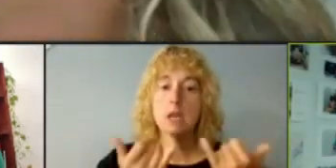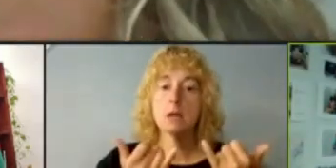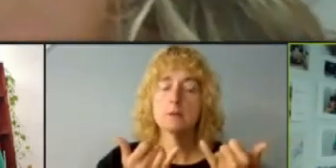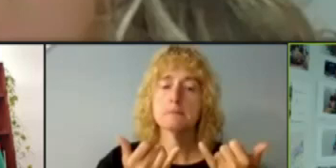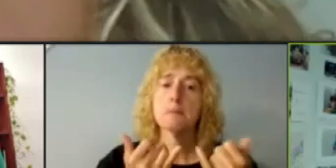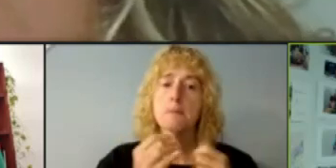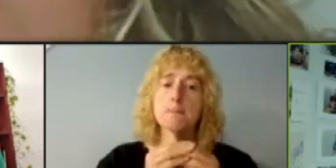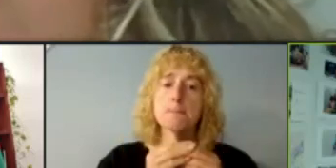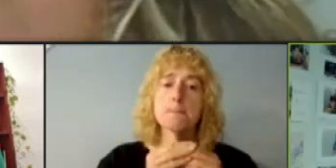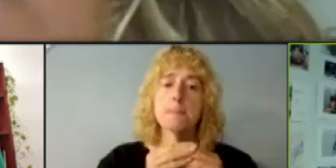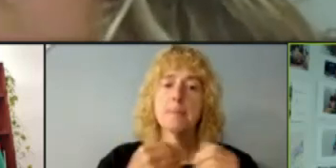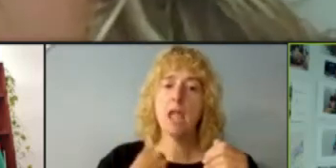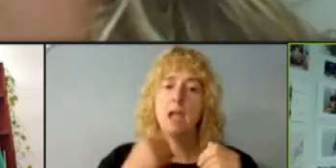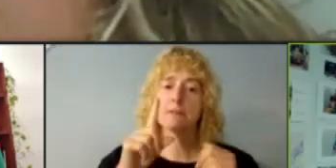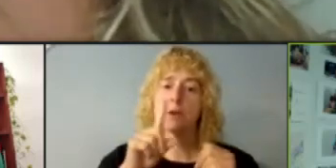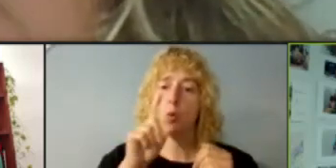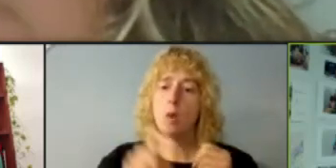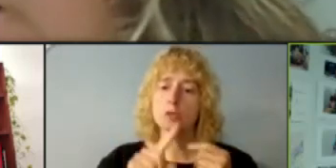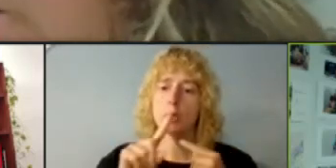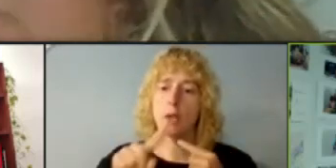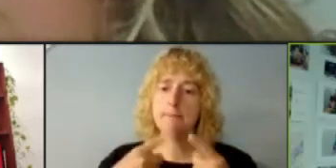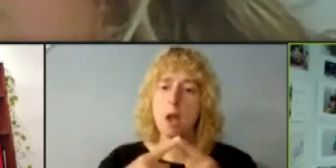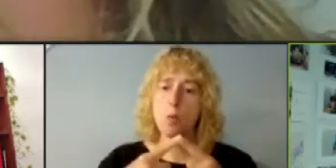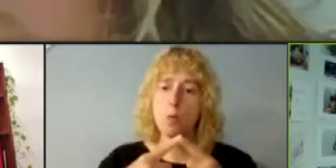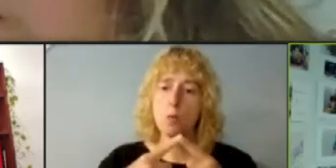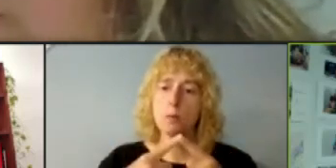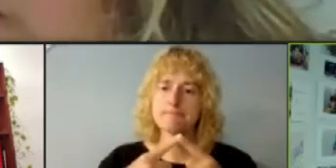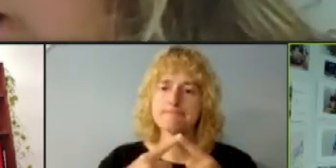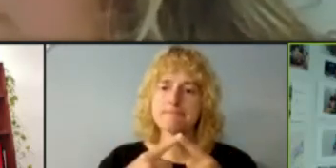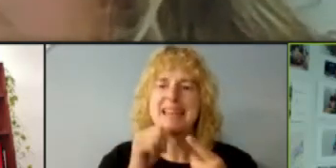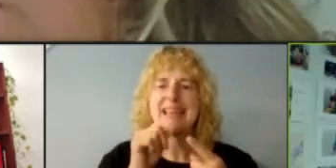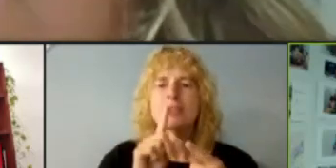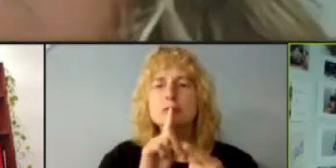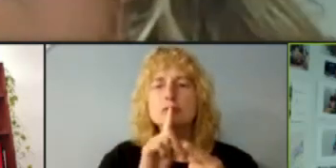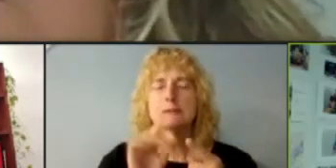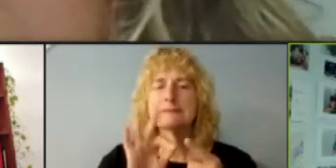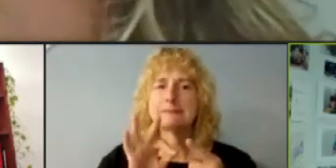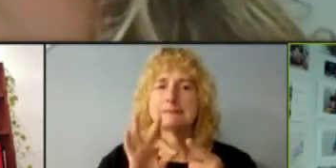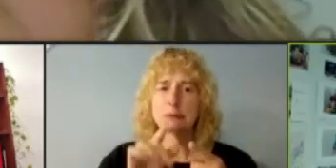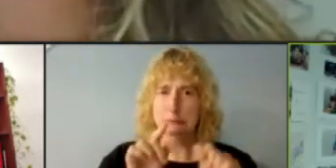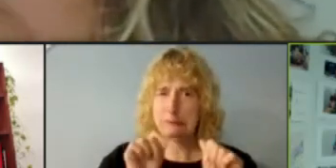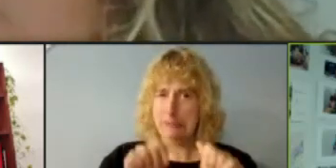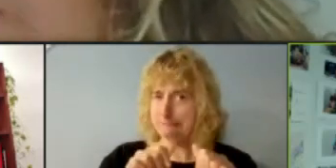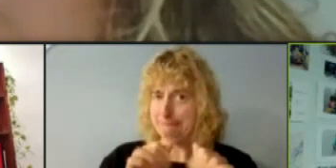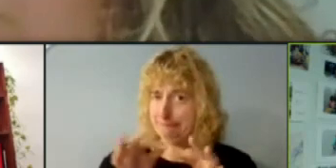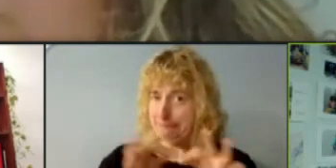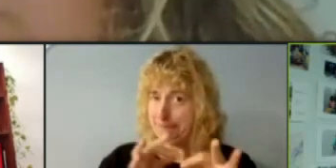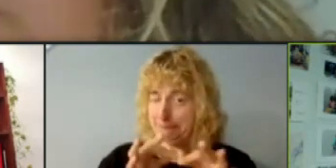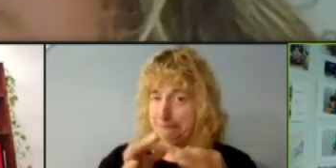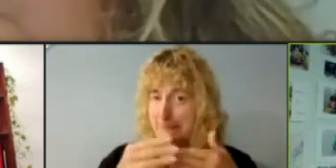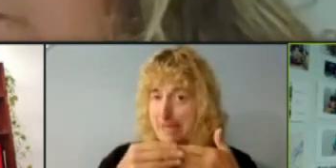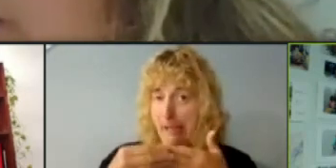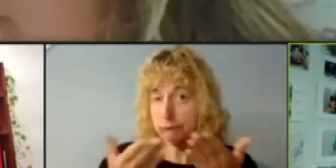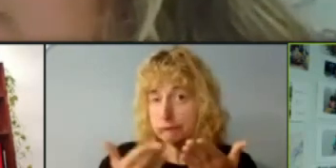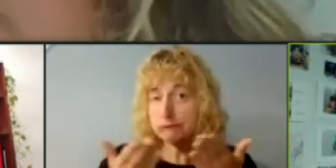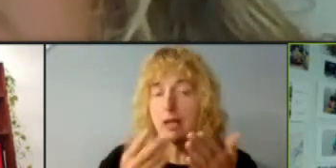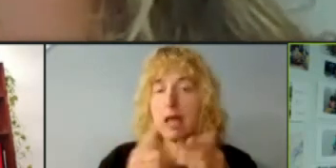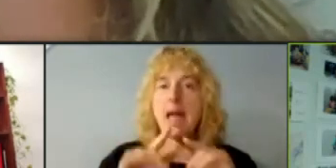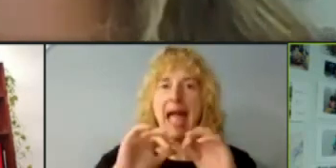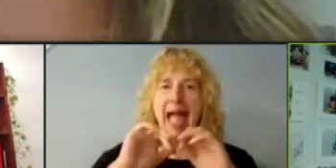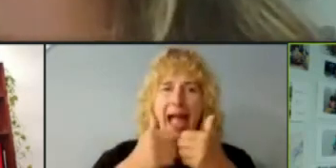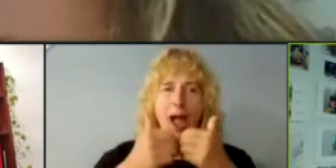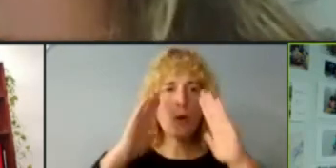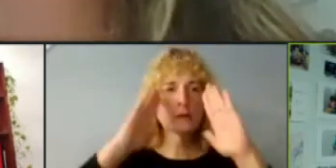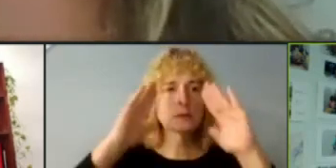so there's a question around, and I don't know if you have any guidance around this, but how do we expect children to keep masks on